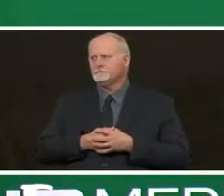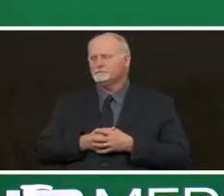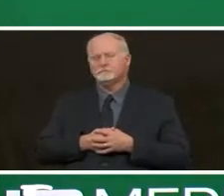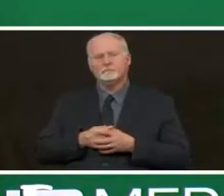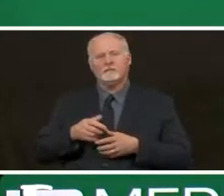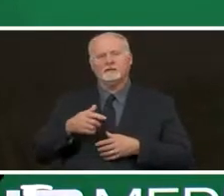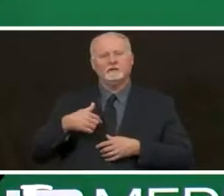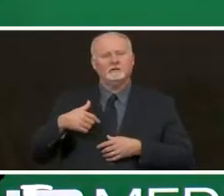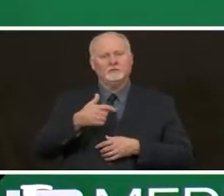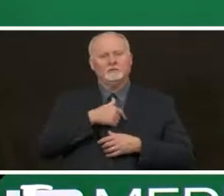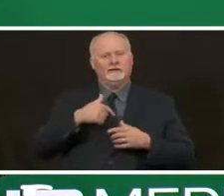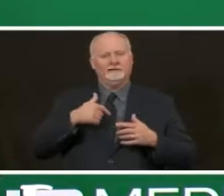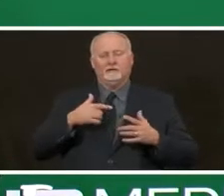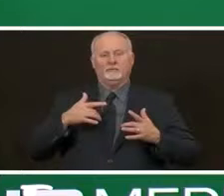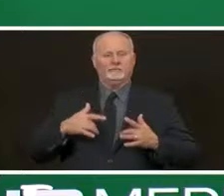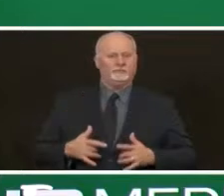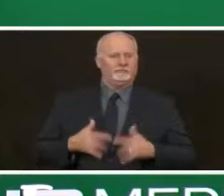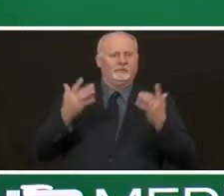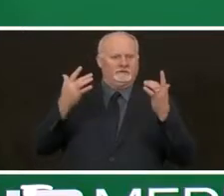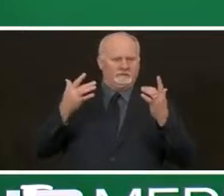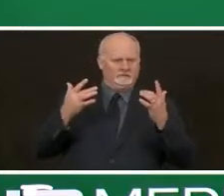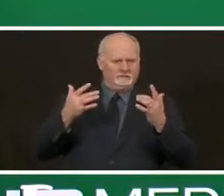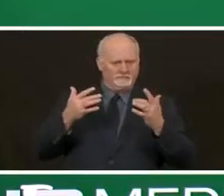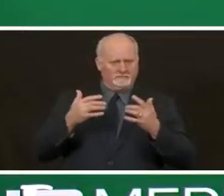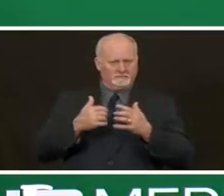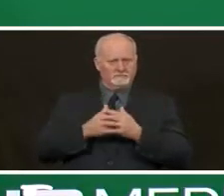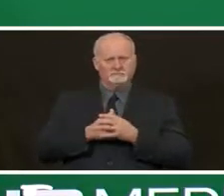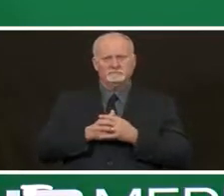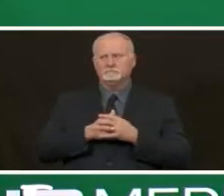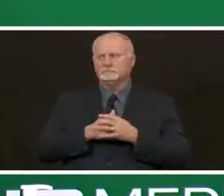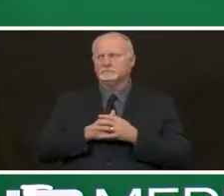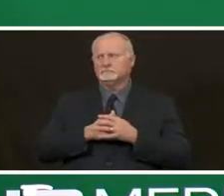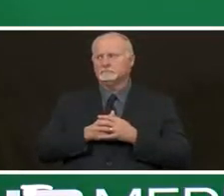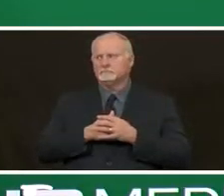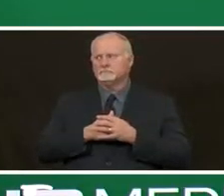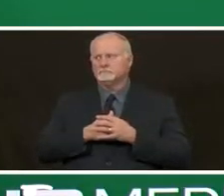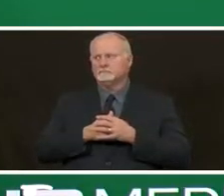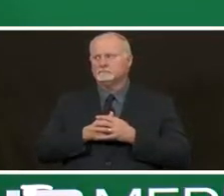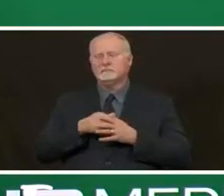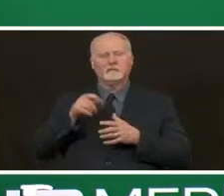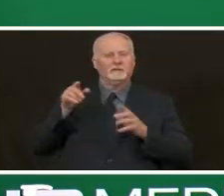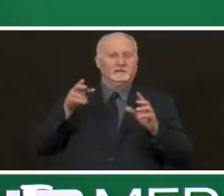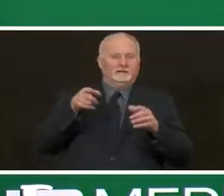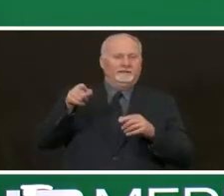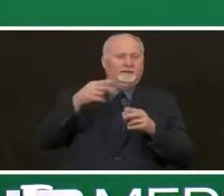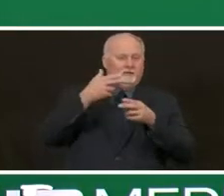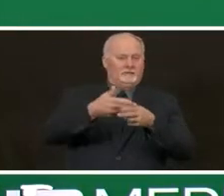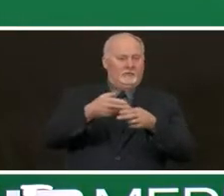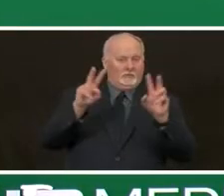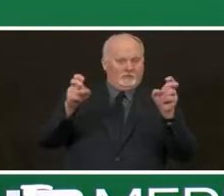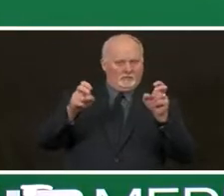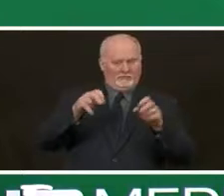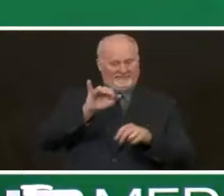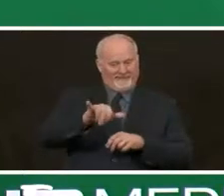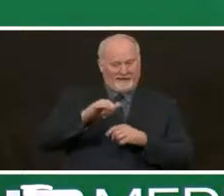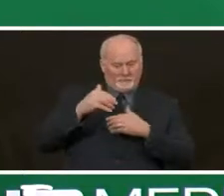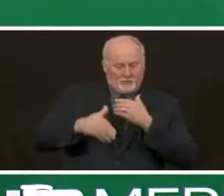We are just thrilled that they've decided to call this the Parsons model. And